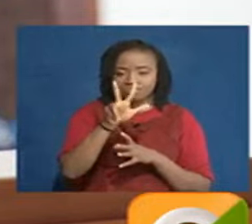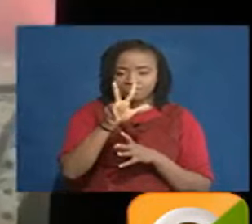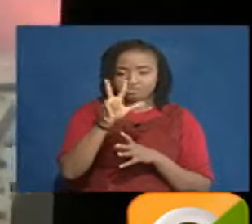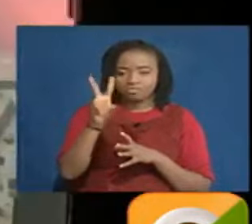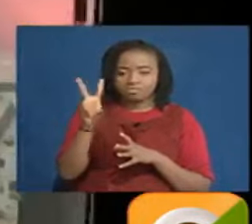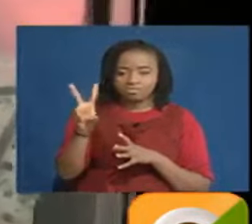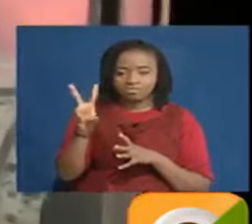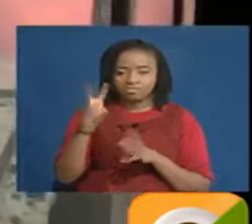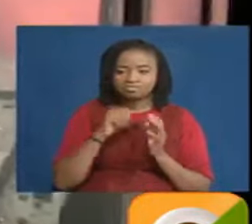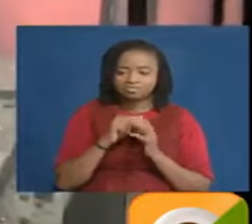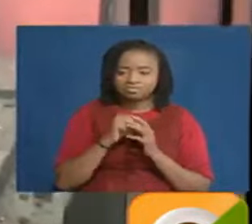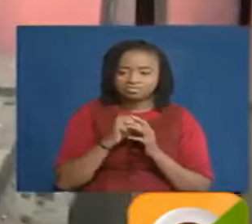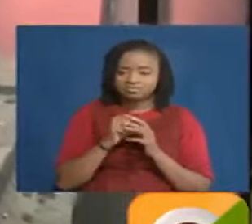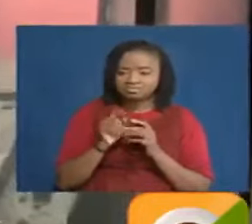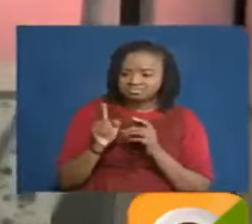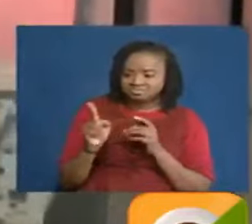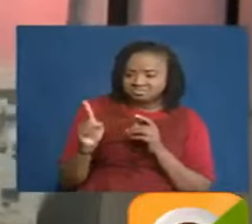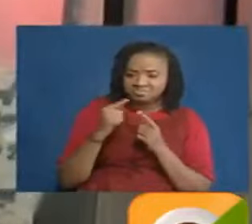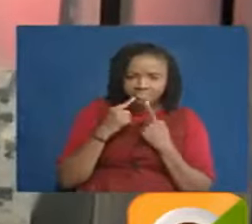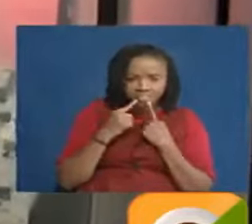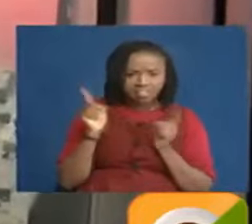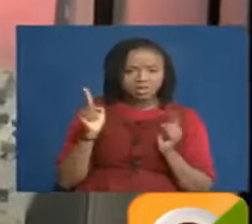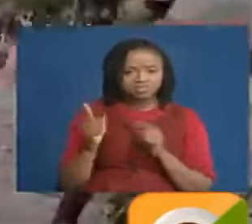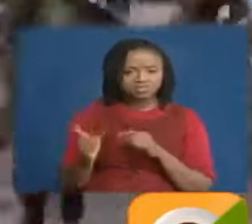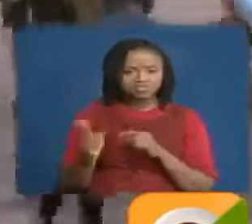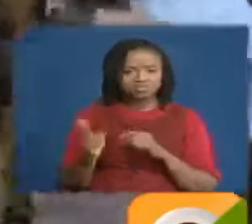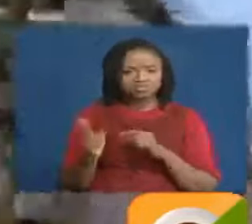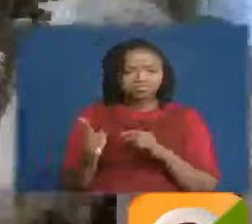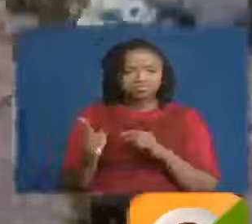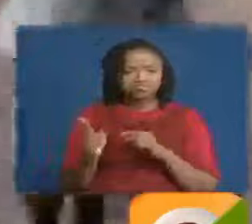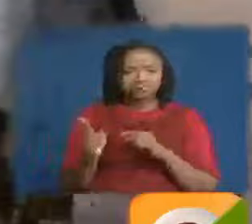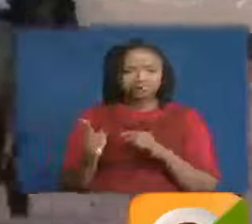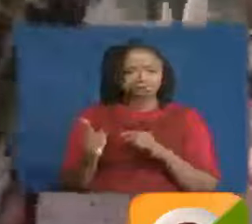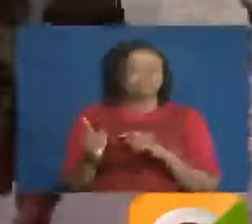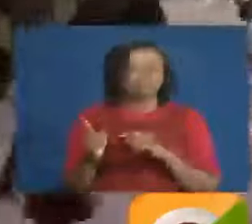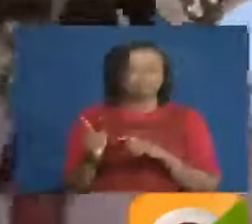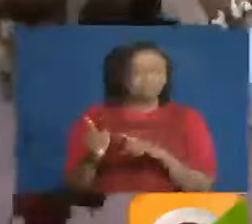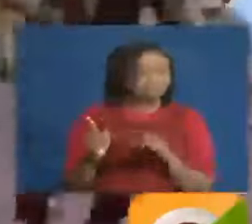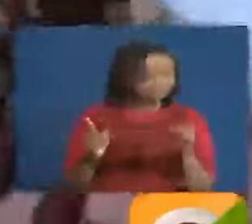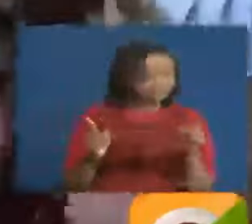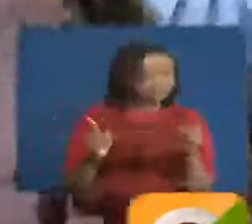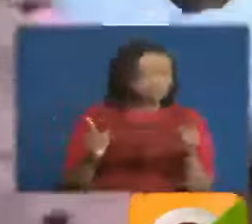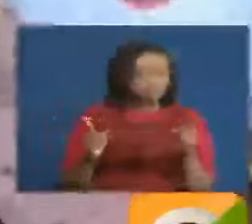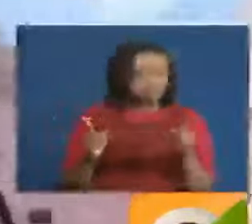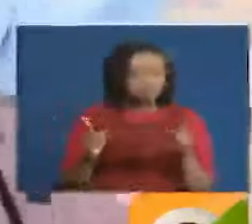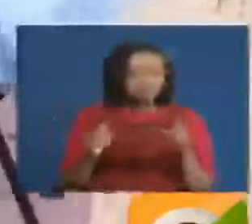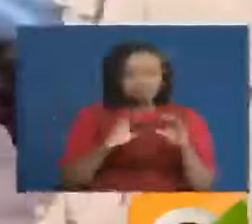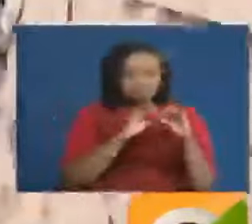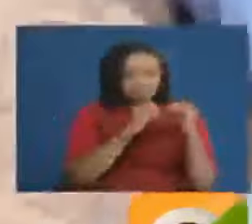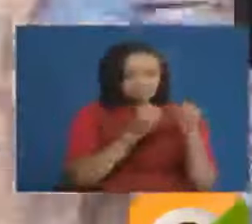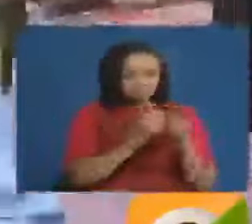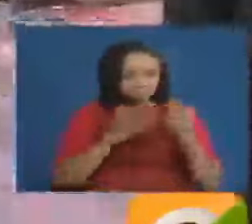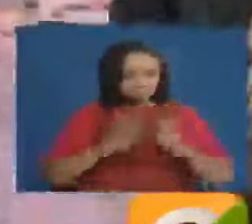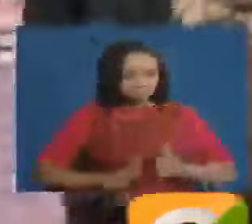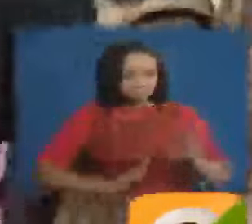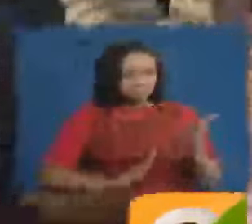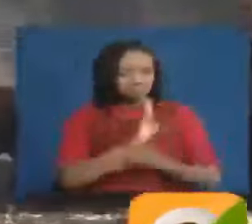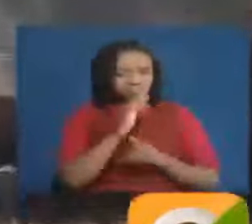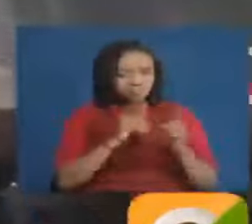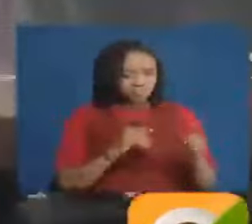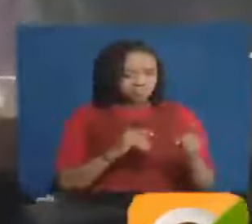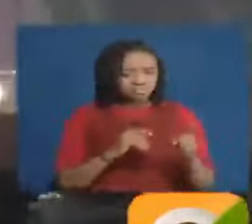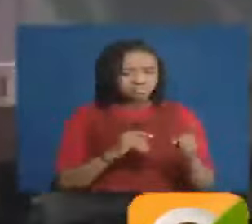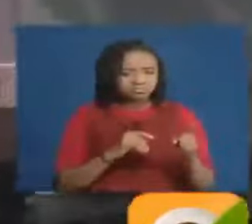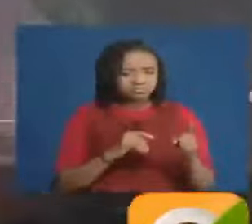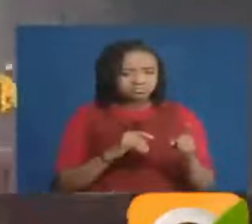132. The revelations by the Interior CS Professor Kithure Kindiki far exceed the number of missing Kenyans reported by right bodies,